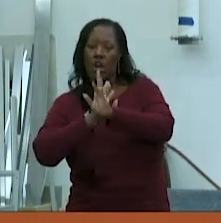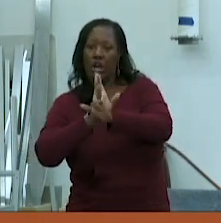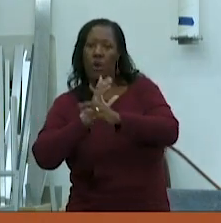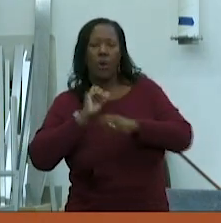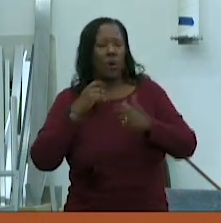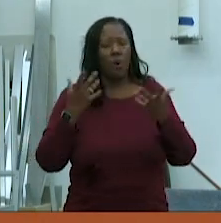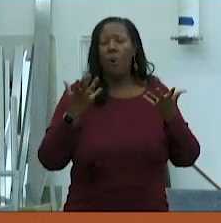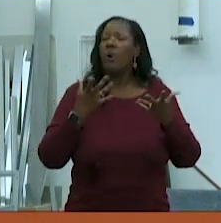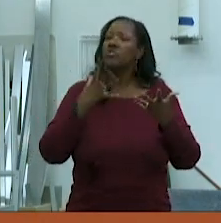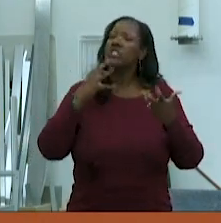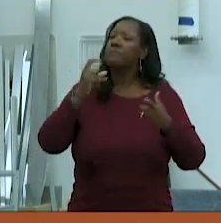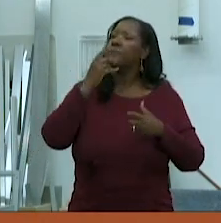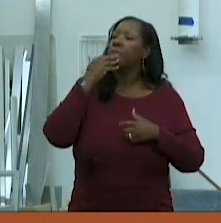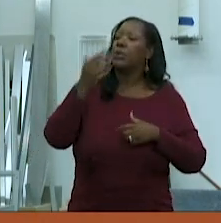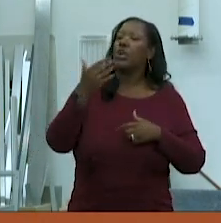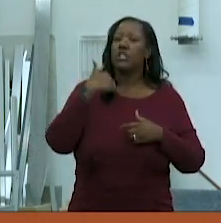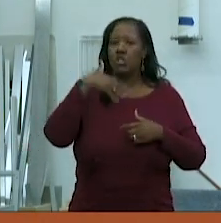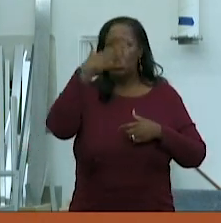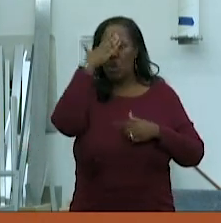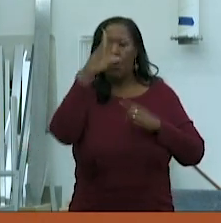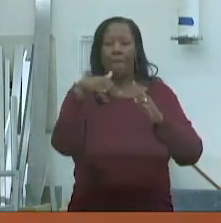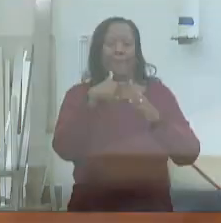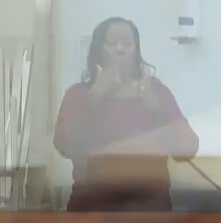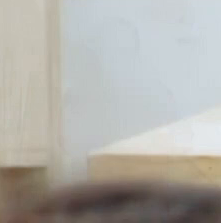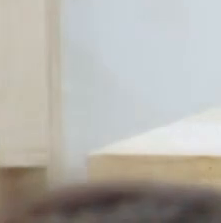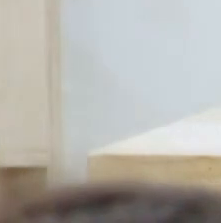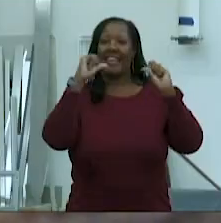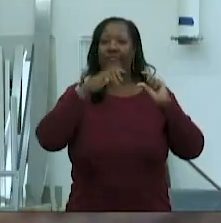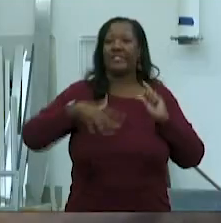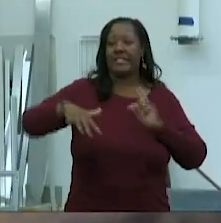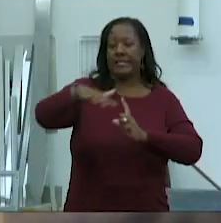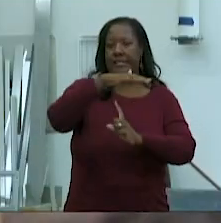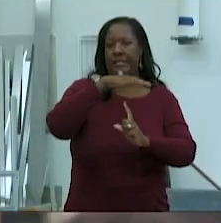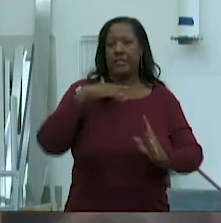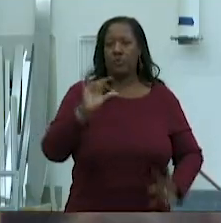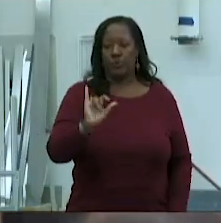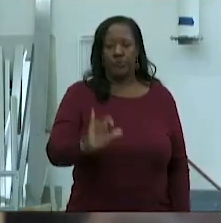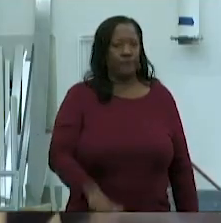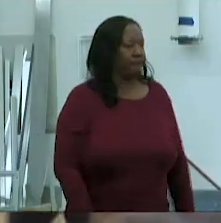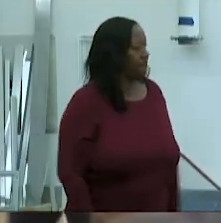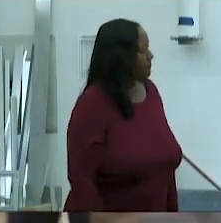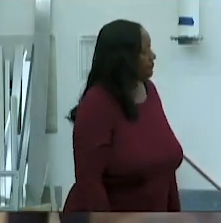it's always good just to remember that there are safety aspects to interactives that you need to be aware of.